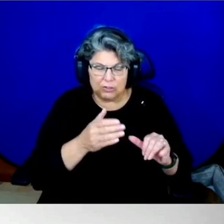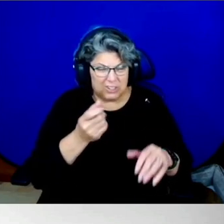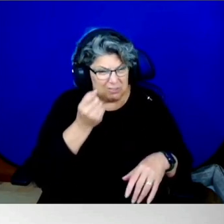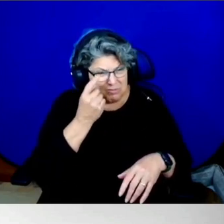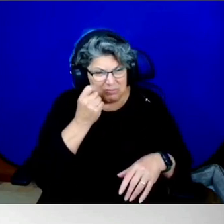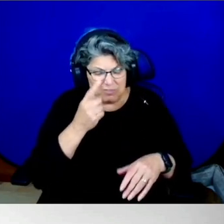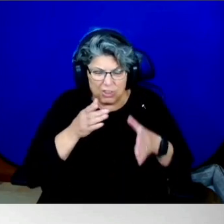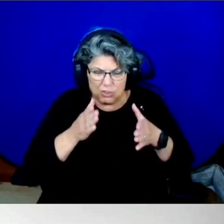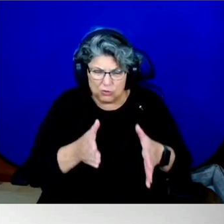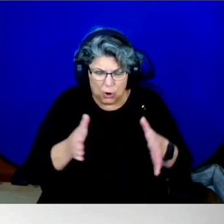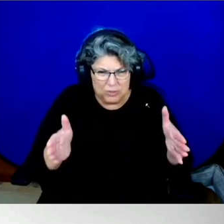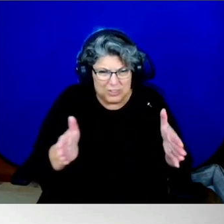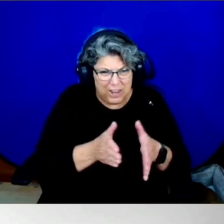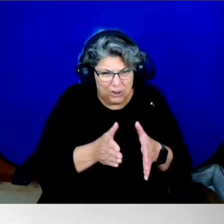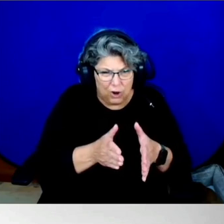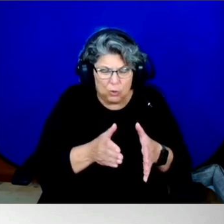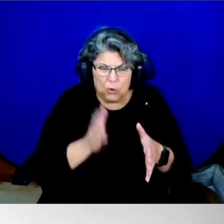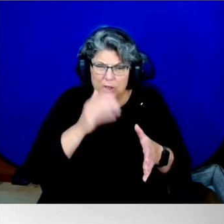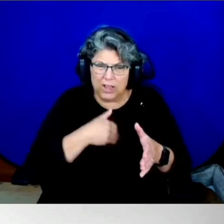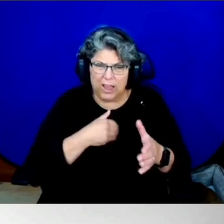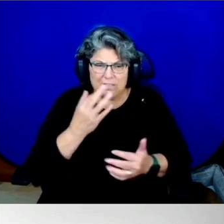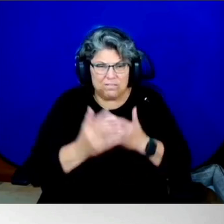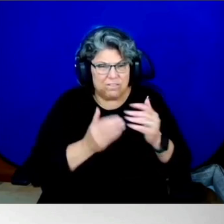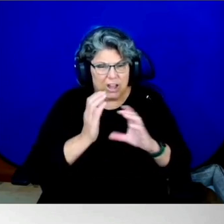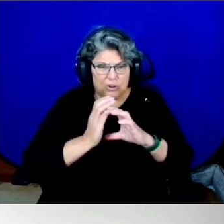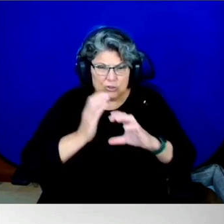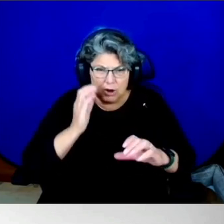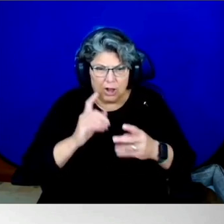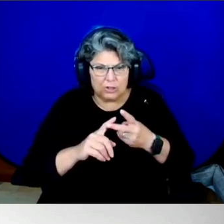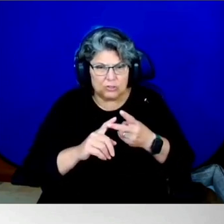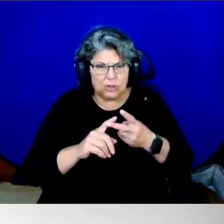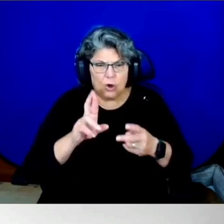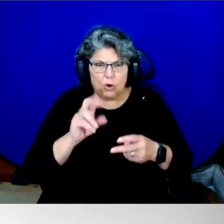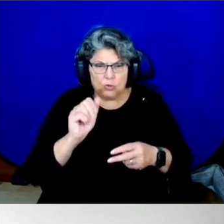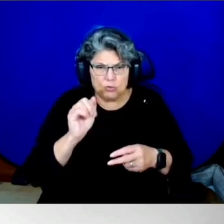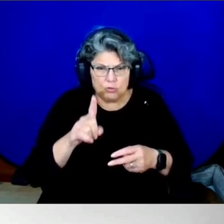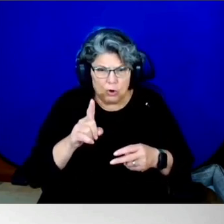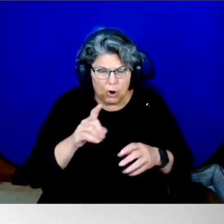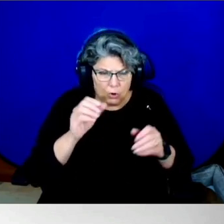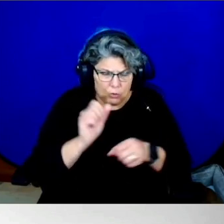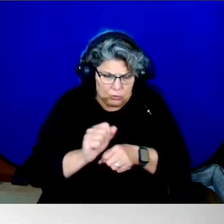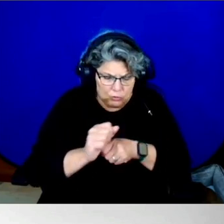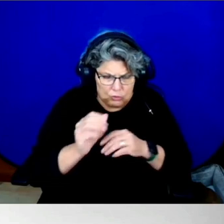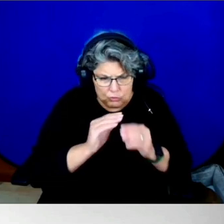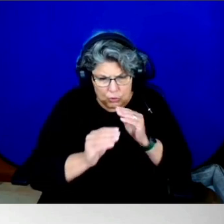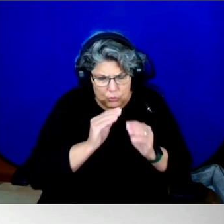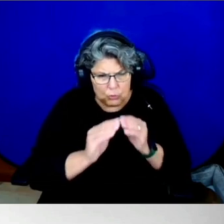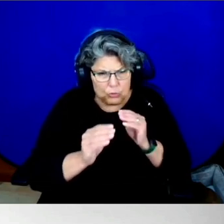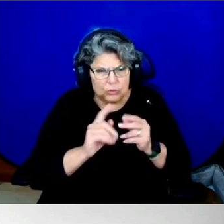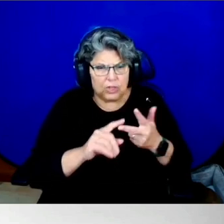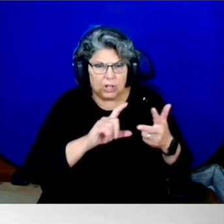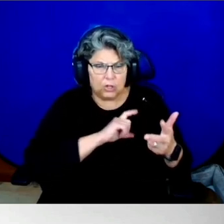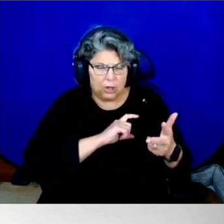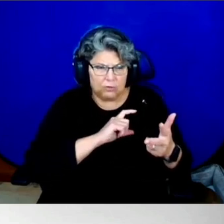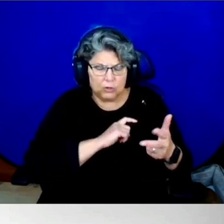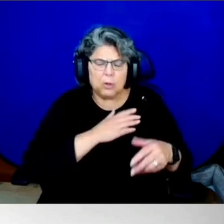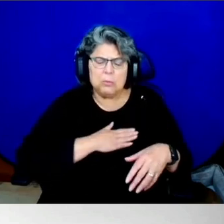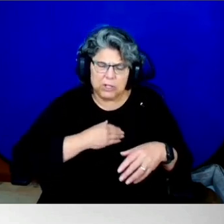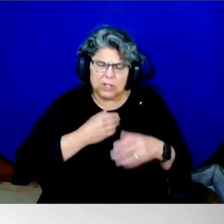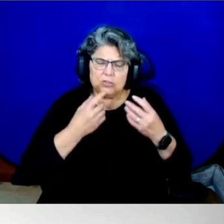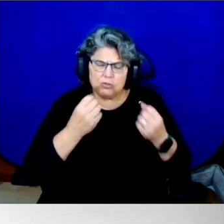being shared by fire apparatus, road crews, power crews, and law enforcement. Drive appropriately and carefully.